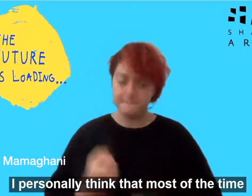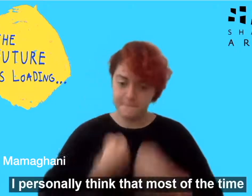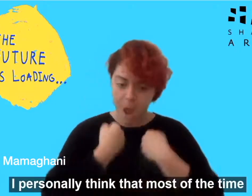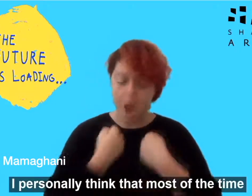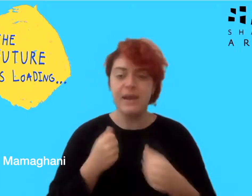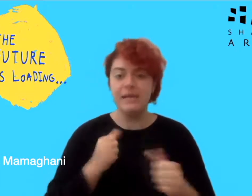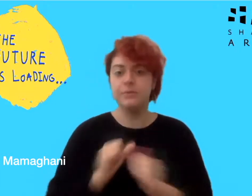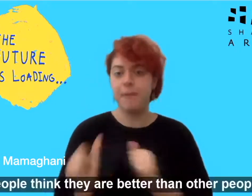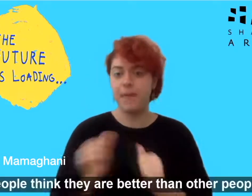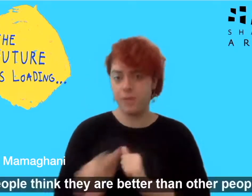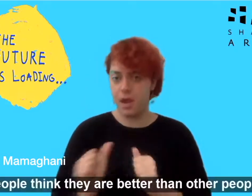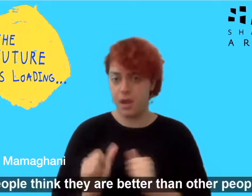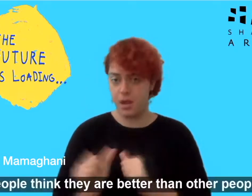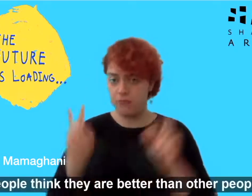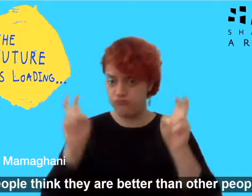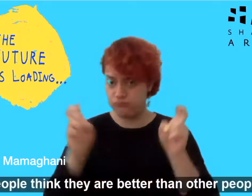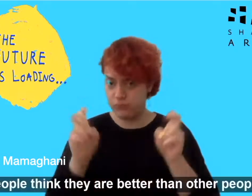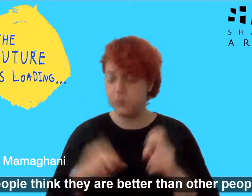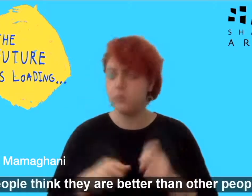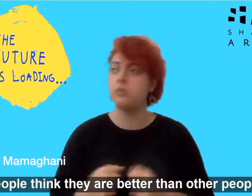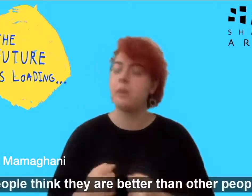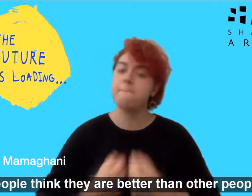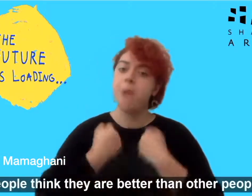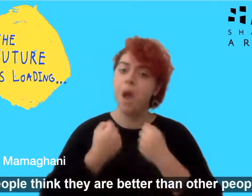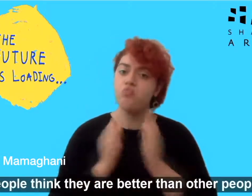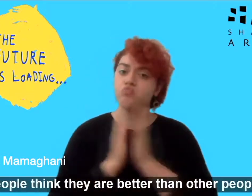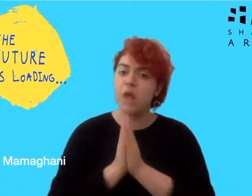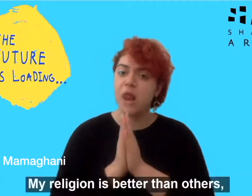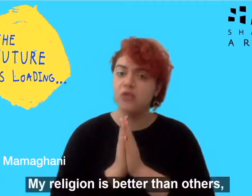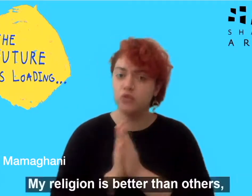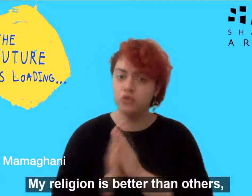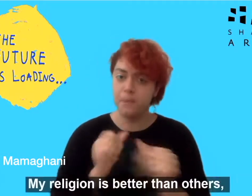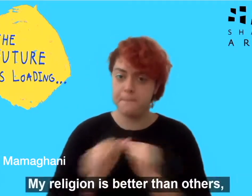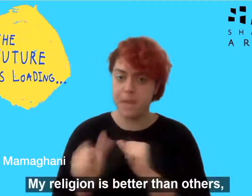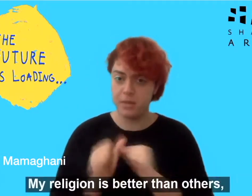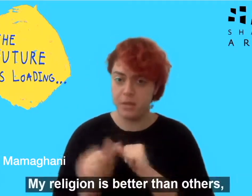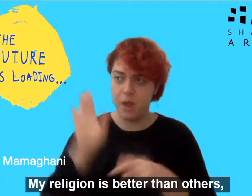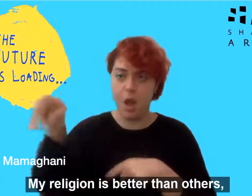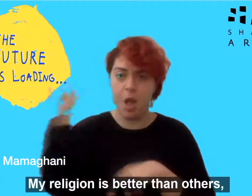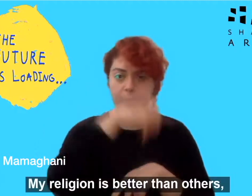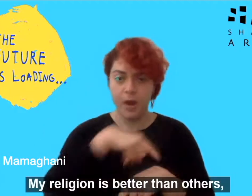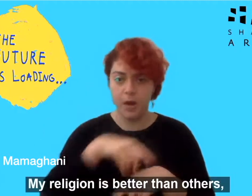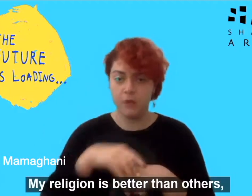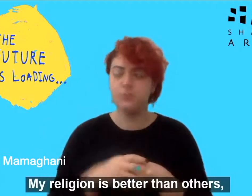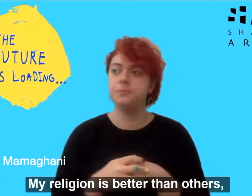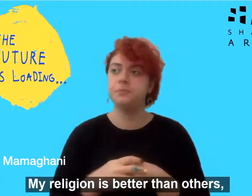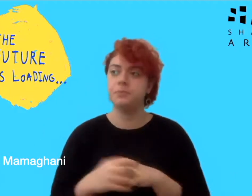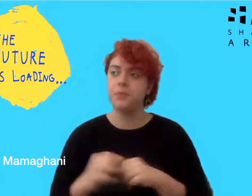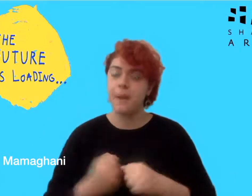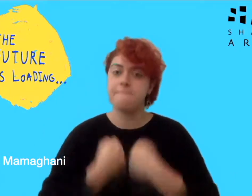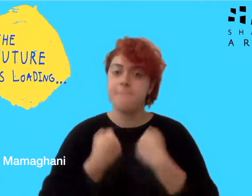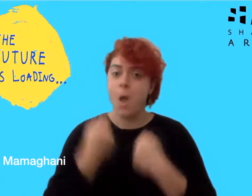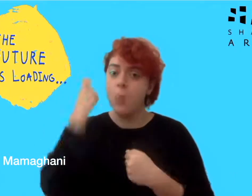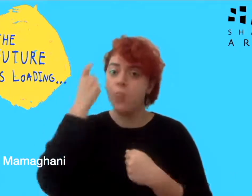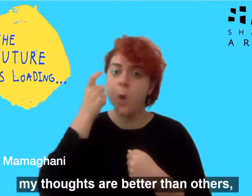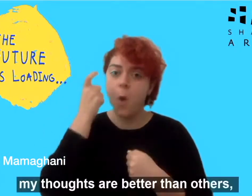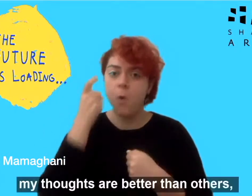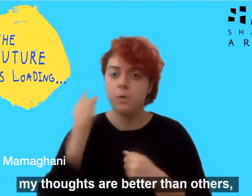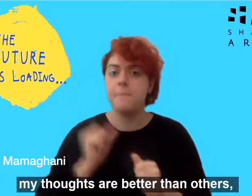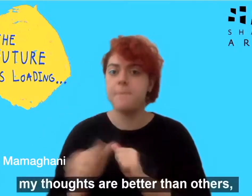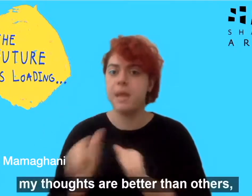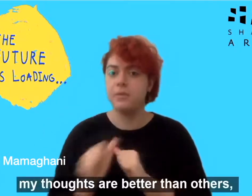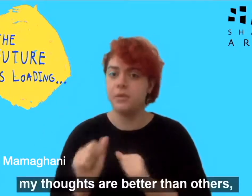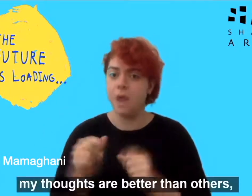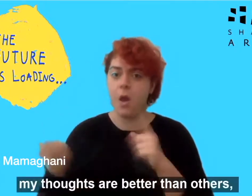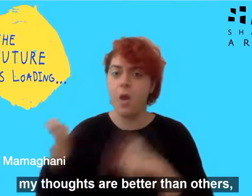people think they are better than others. My religion is better than others.